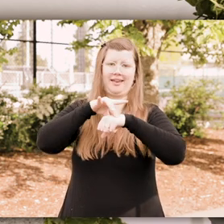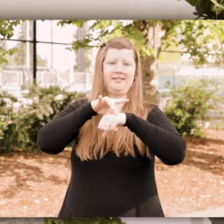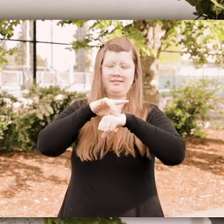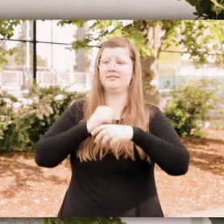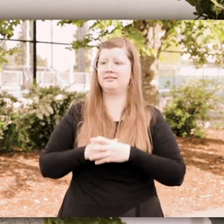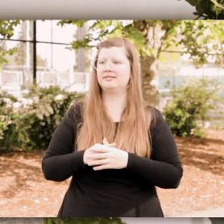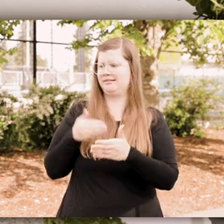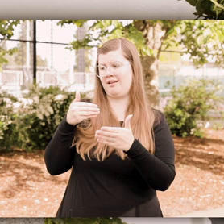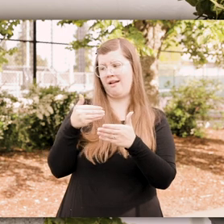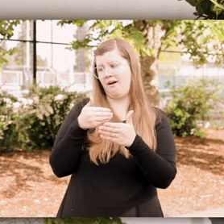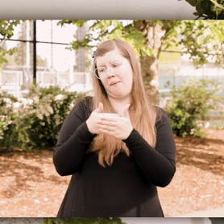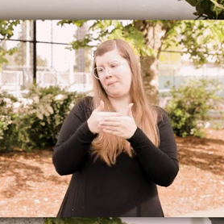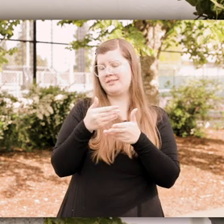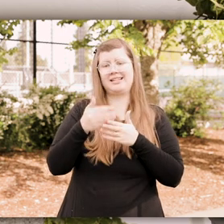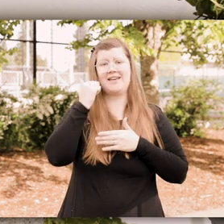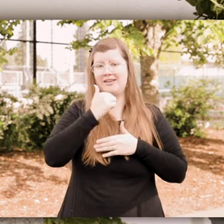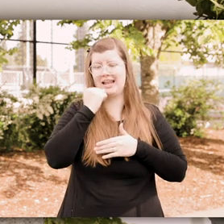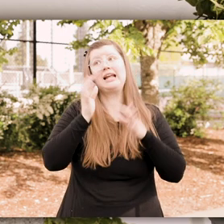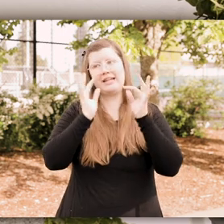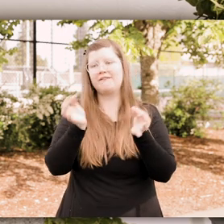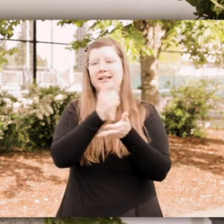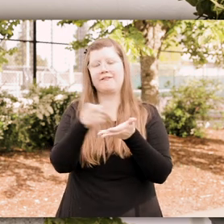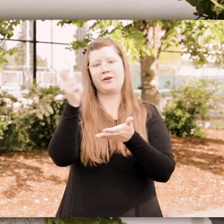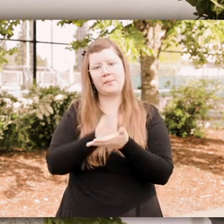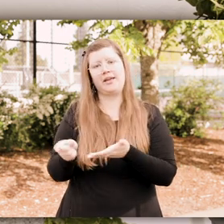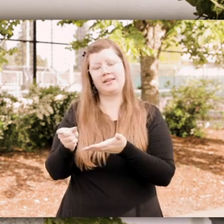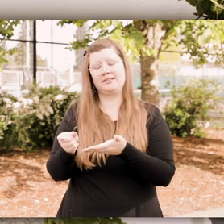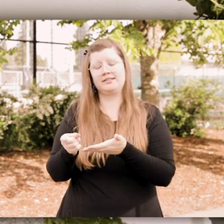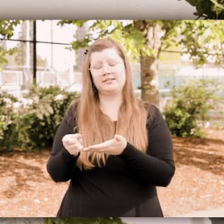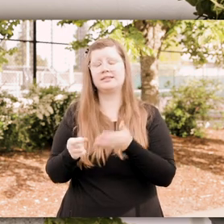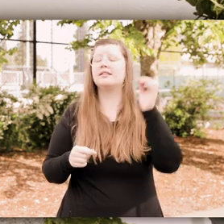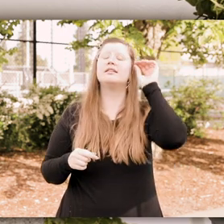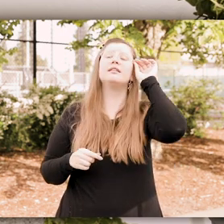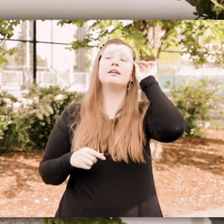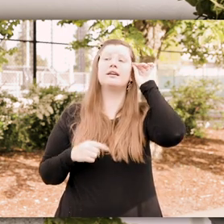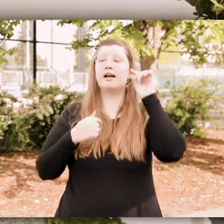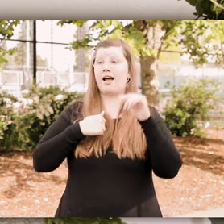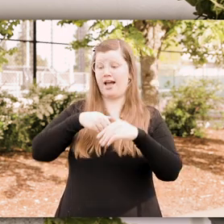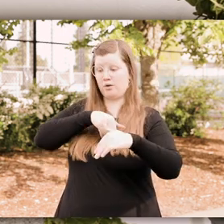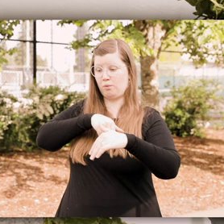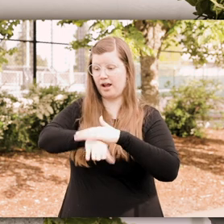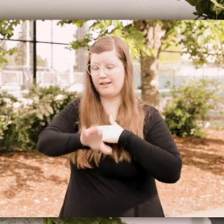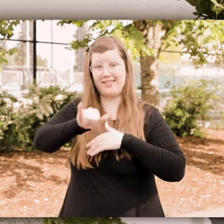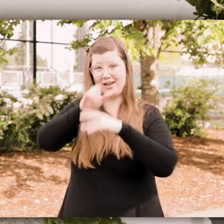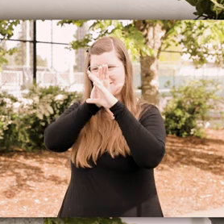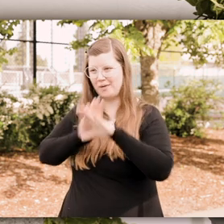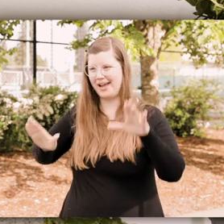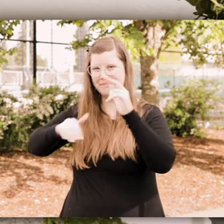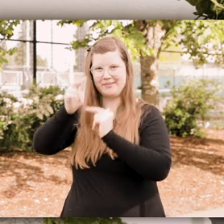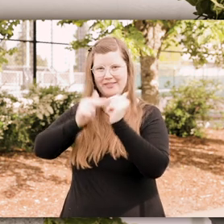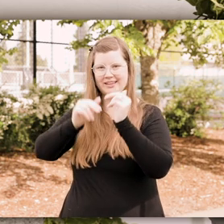when I walk into that quiet building in September, when all of you are missing, a piece of my soul and the souls of my